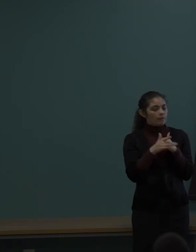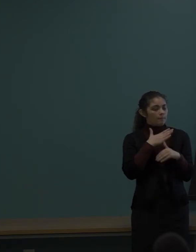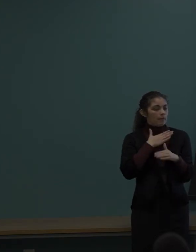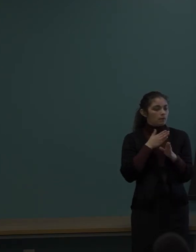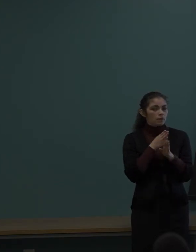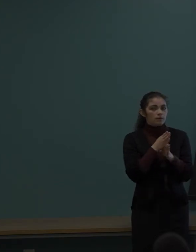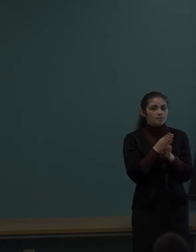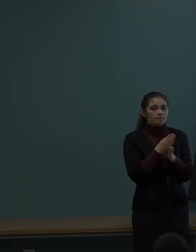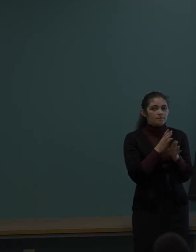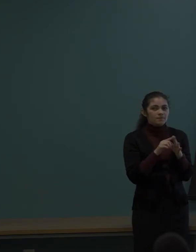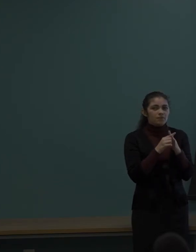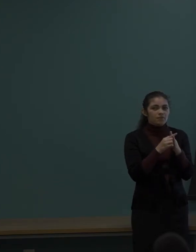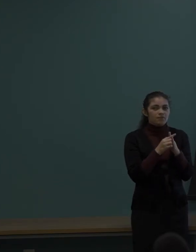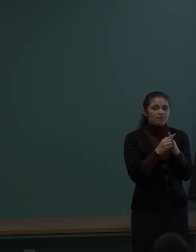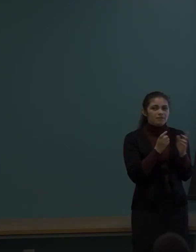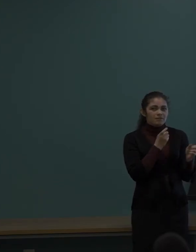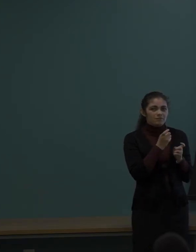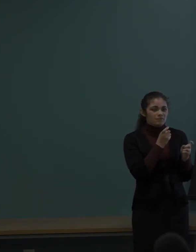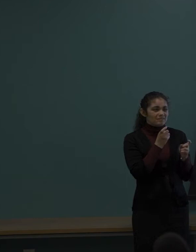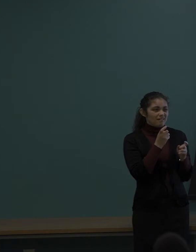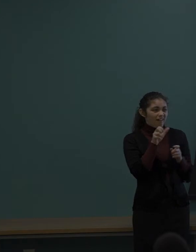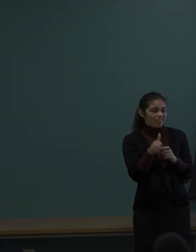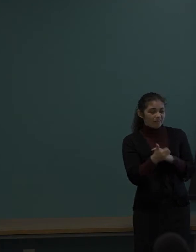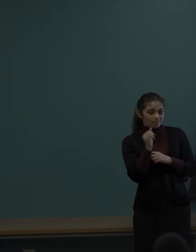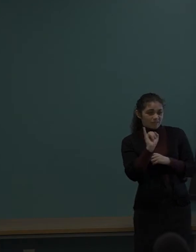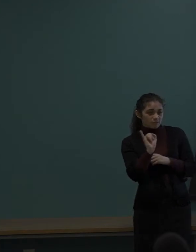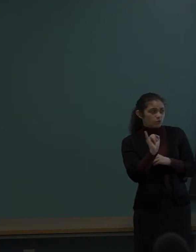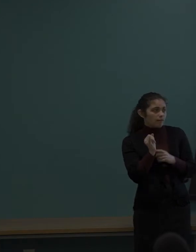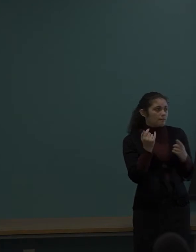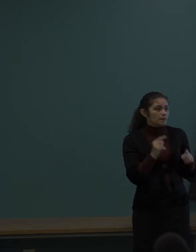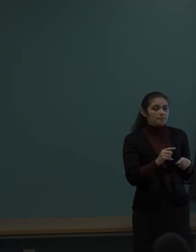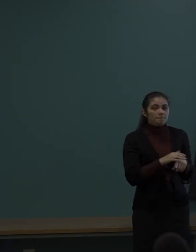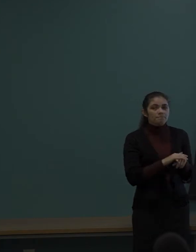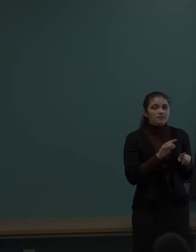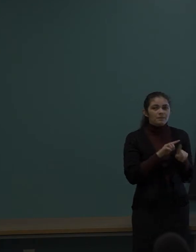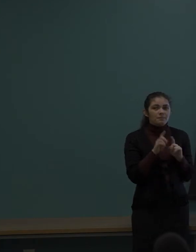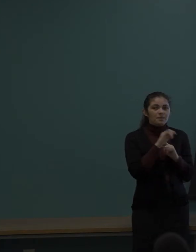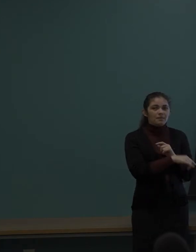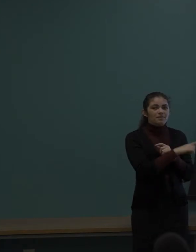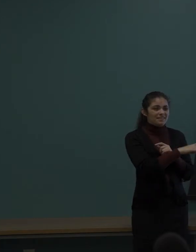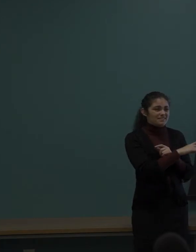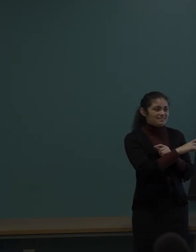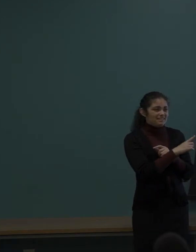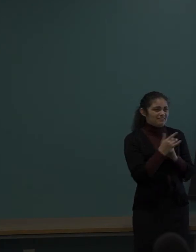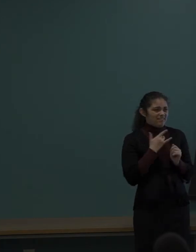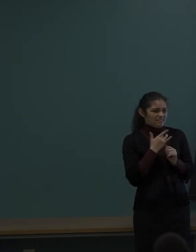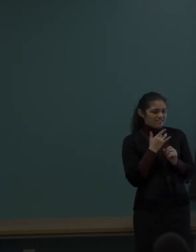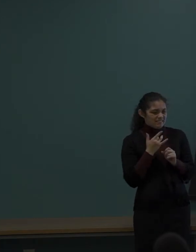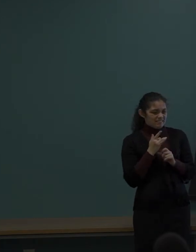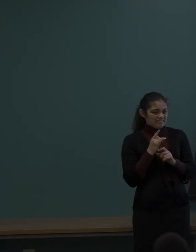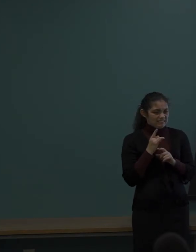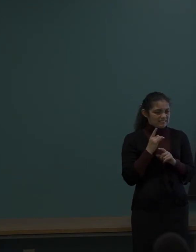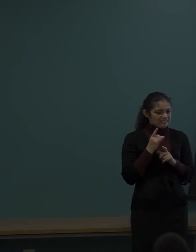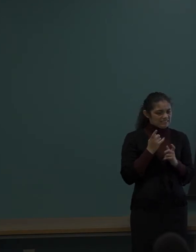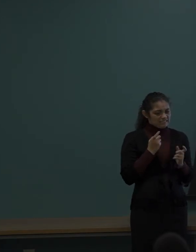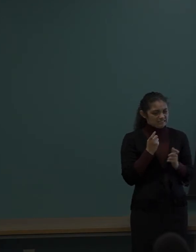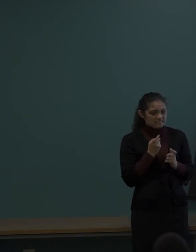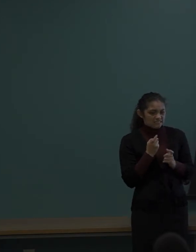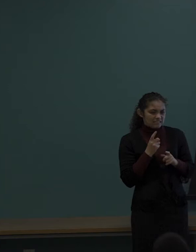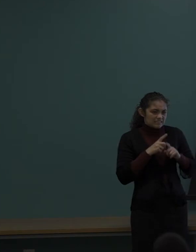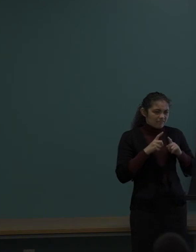career when we were still getting a handle on other infectious diseases. But this one has a different feel to it, and we have